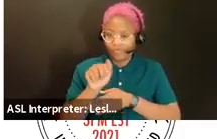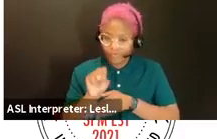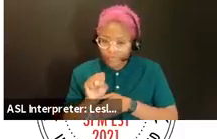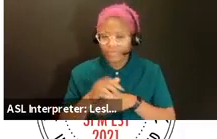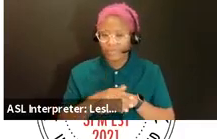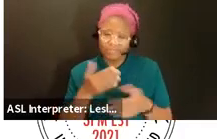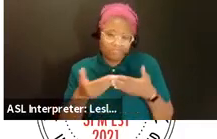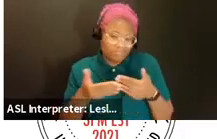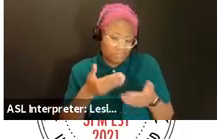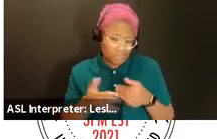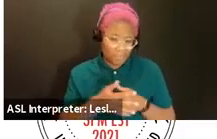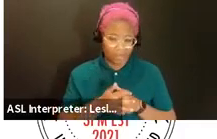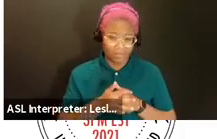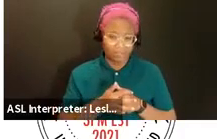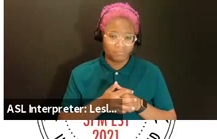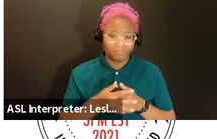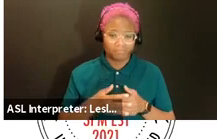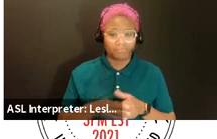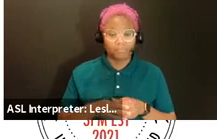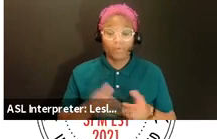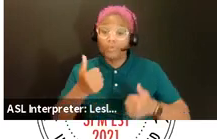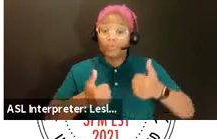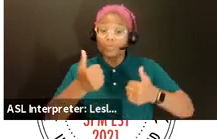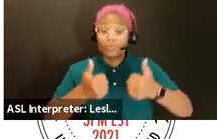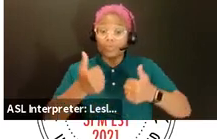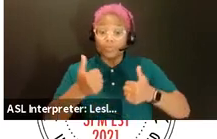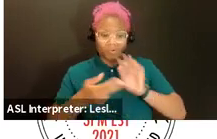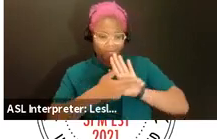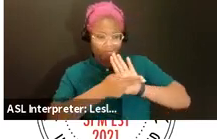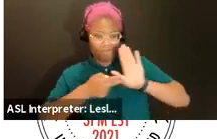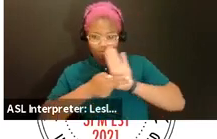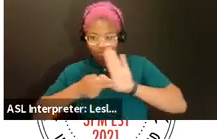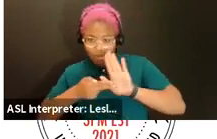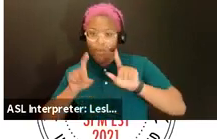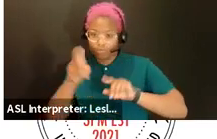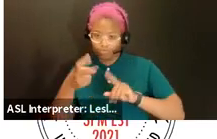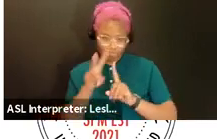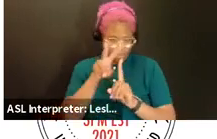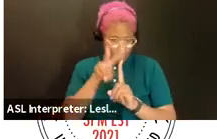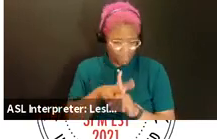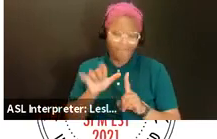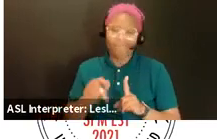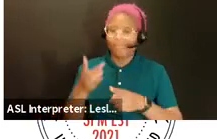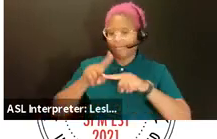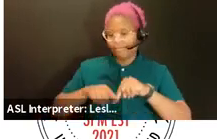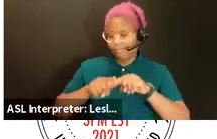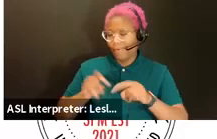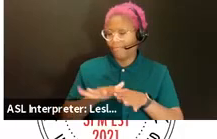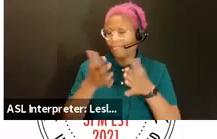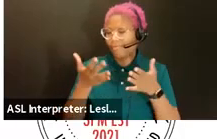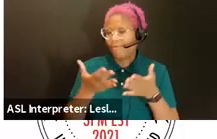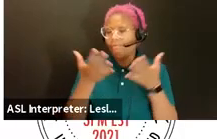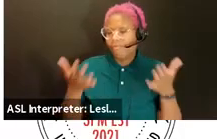visa, exactly which visa classification is appropriate is going to depend on a lot of factors. And there